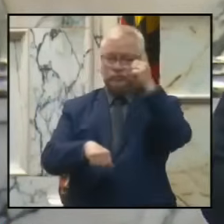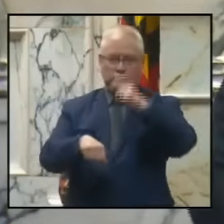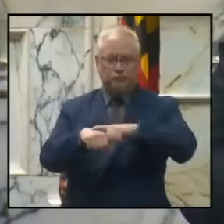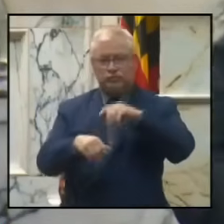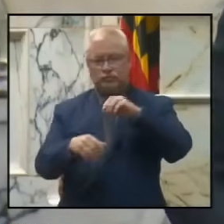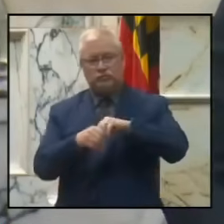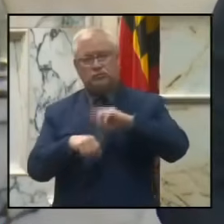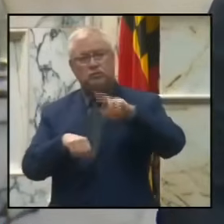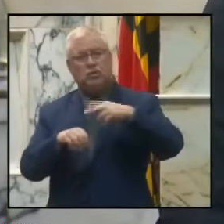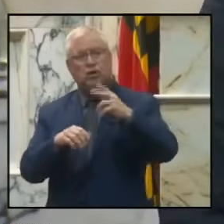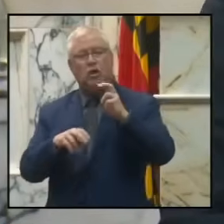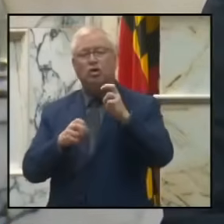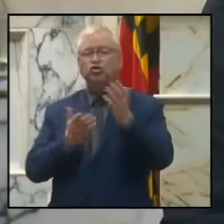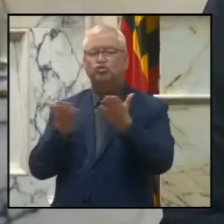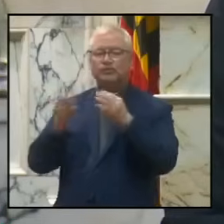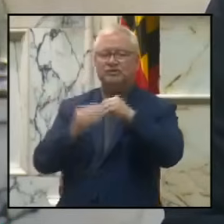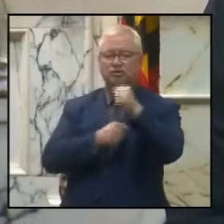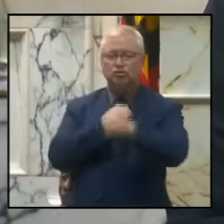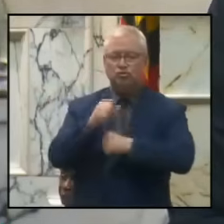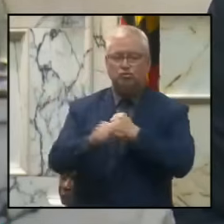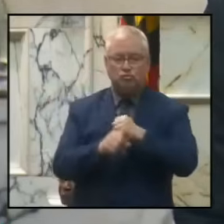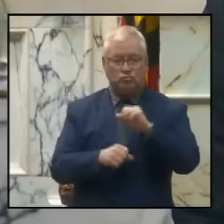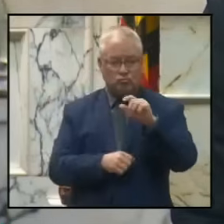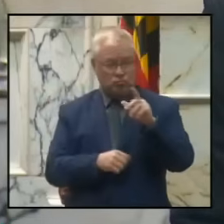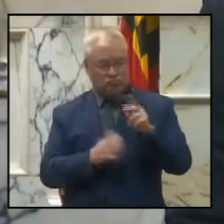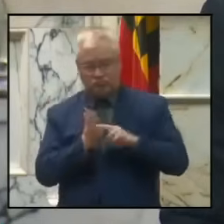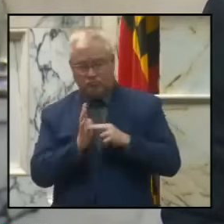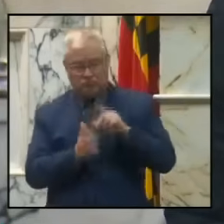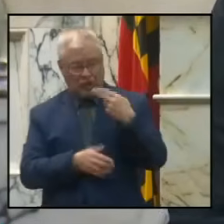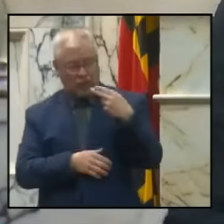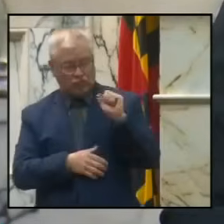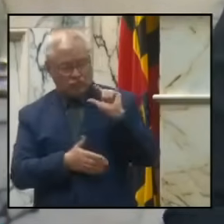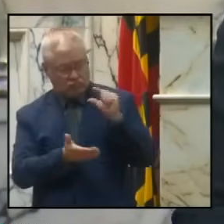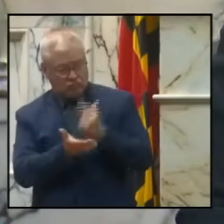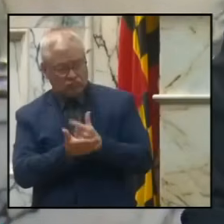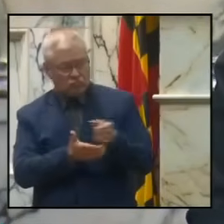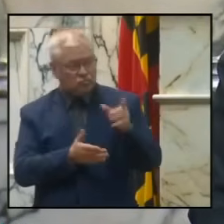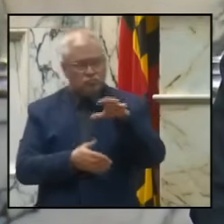help high school graduates find their path and find their purpose.